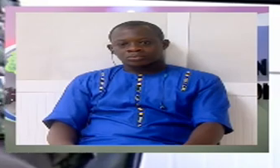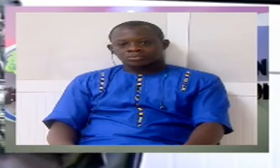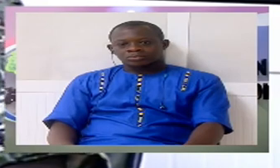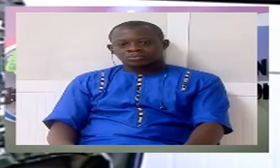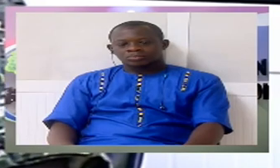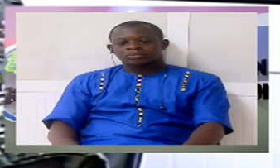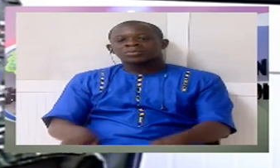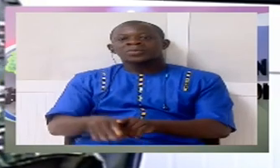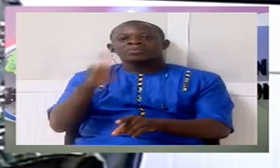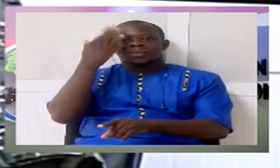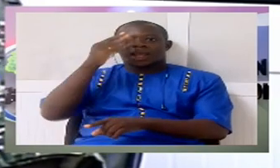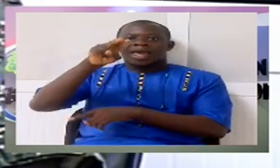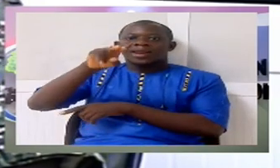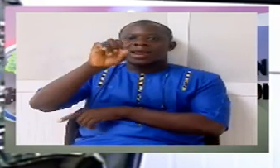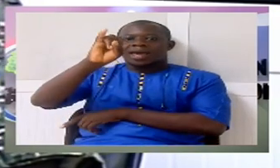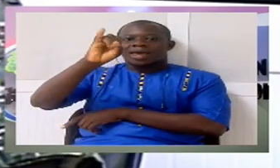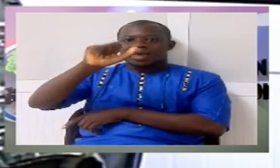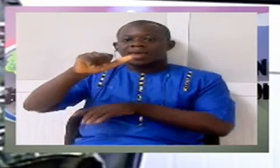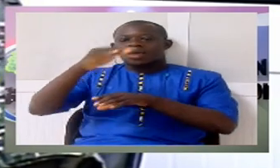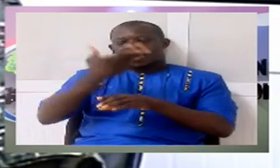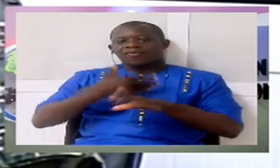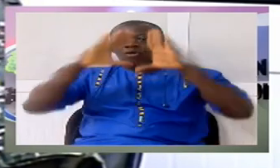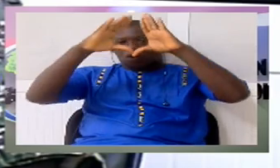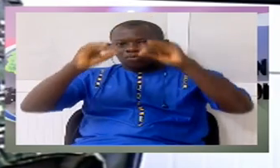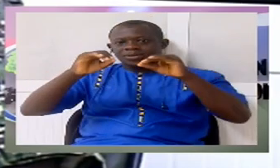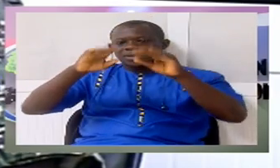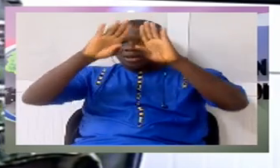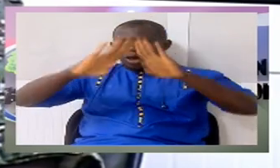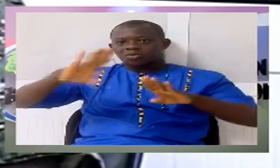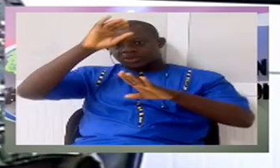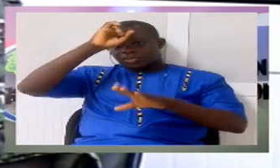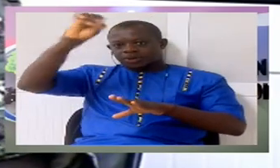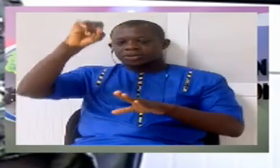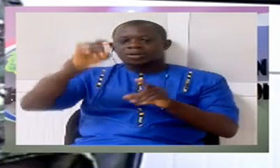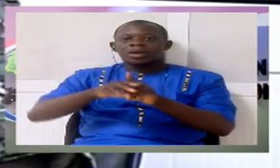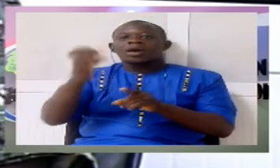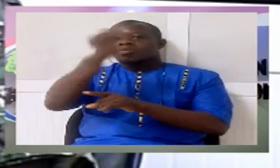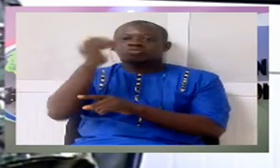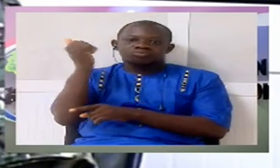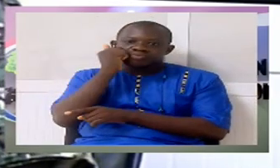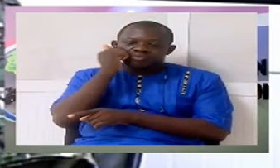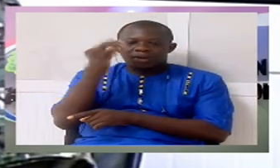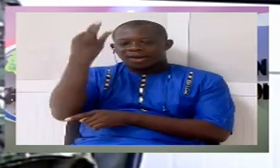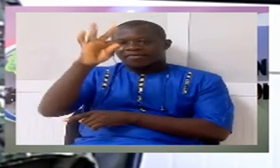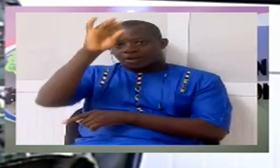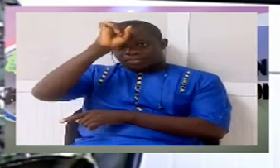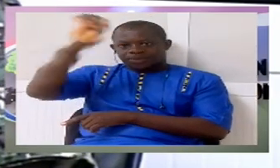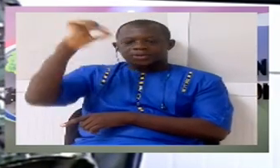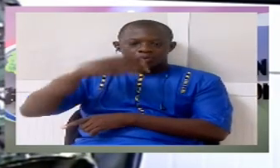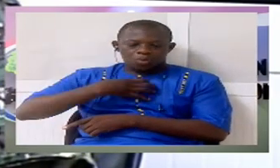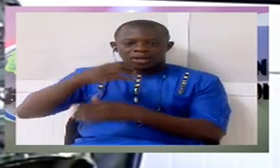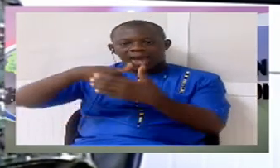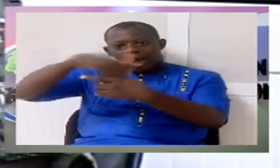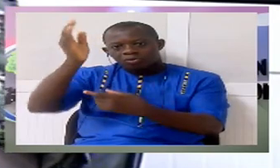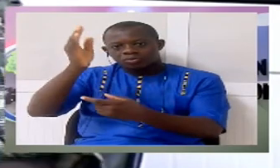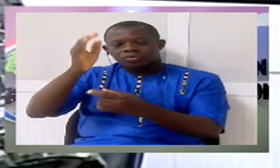NIA am nañ office state house. You know the NIA have an office at state house. Always president smoking us. Always when the